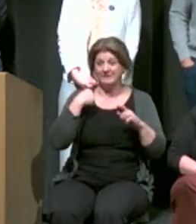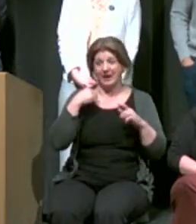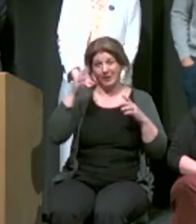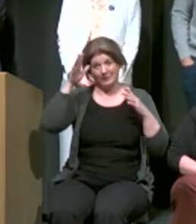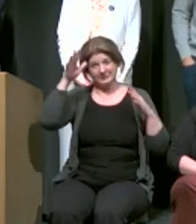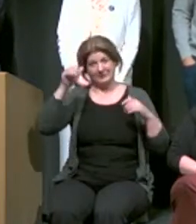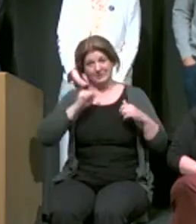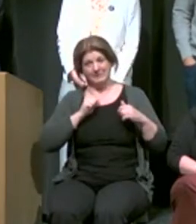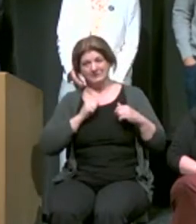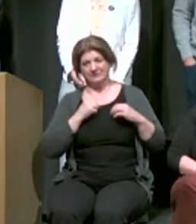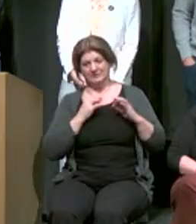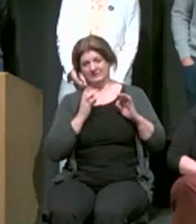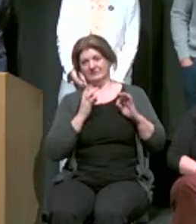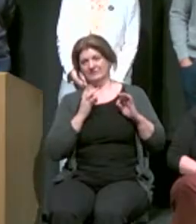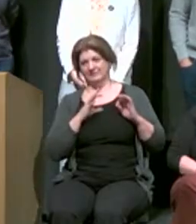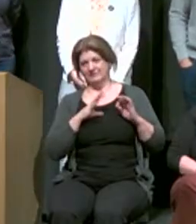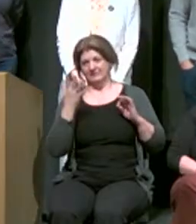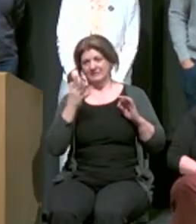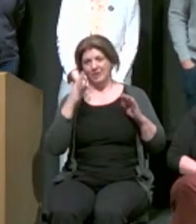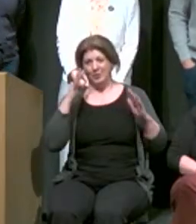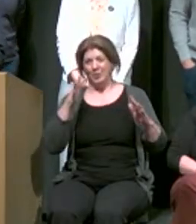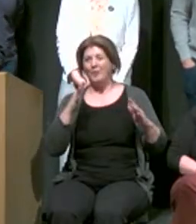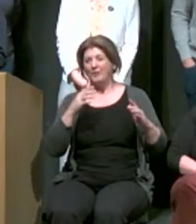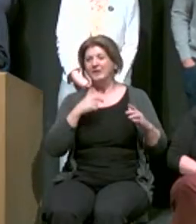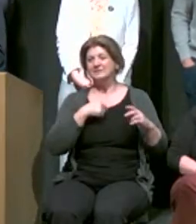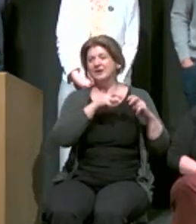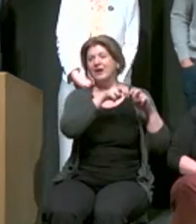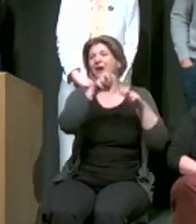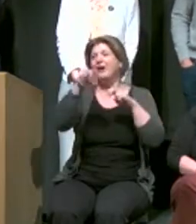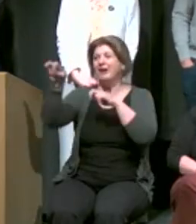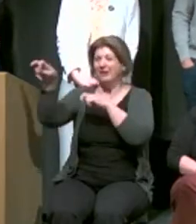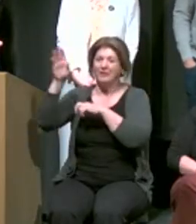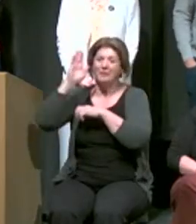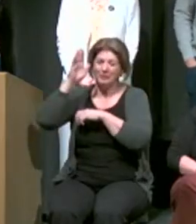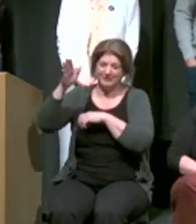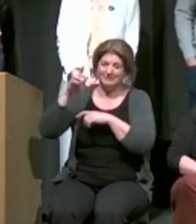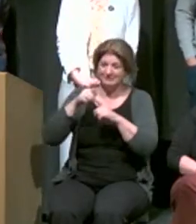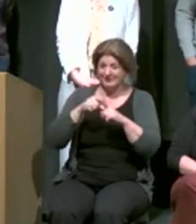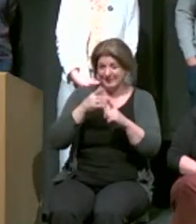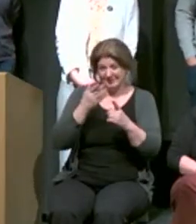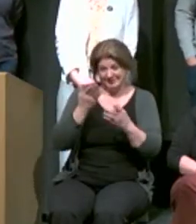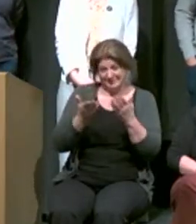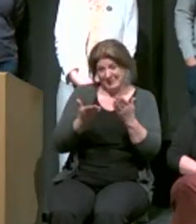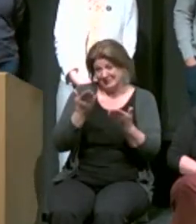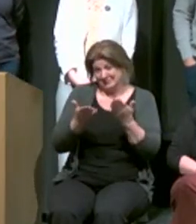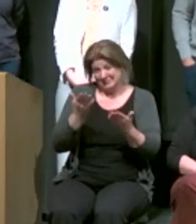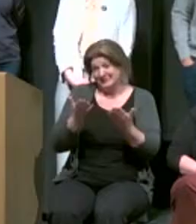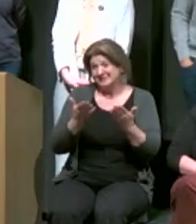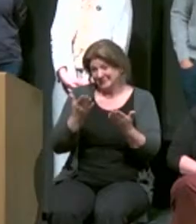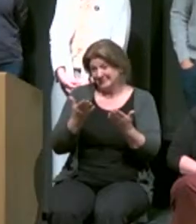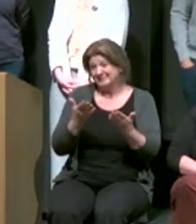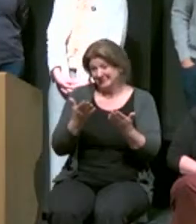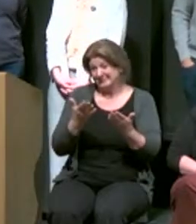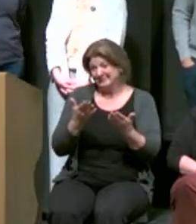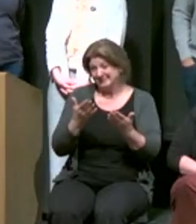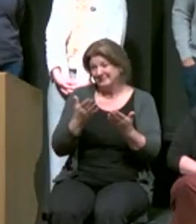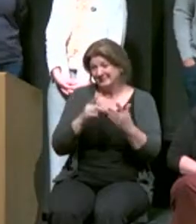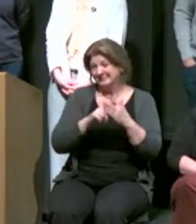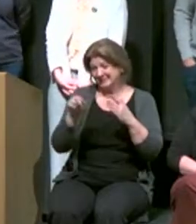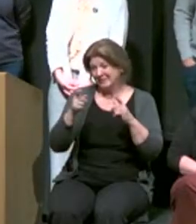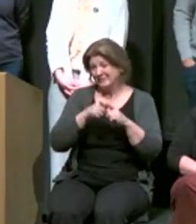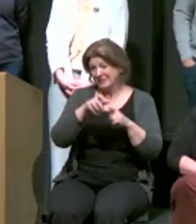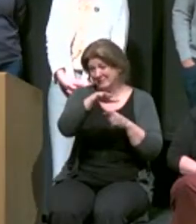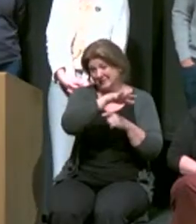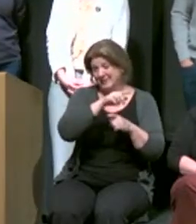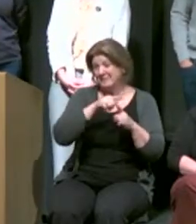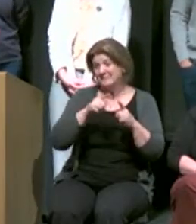didn't like the noise, so it's probable that they may be evacuated from there, but